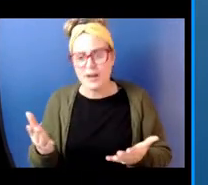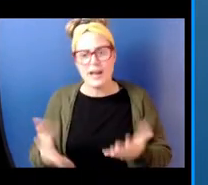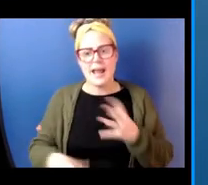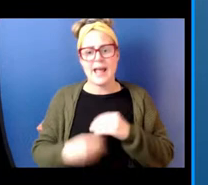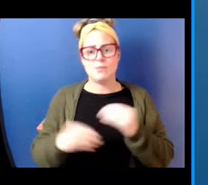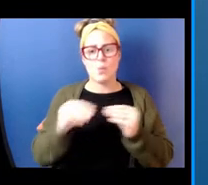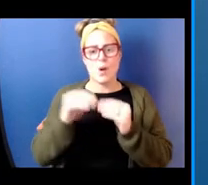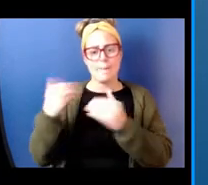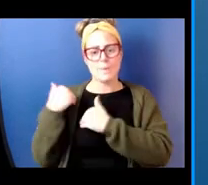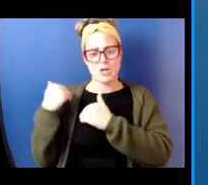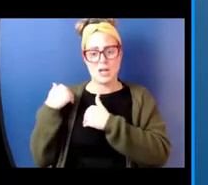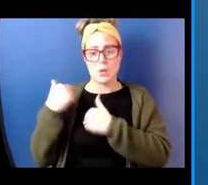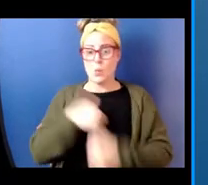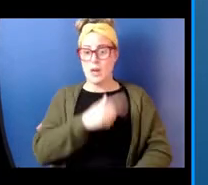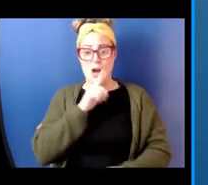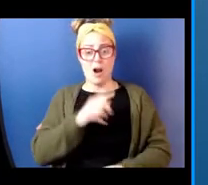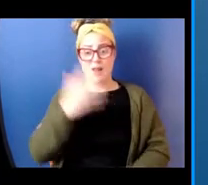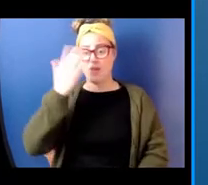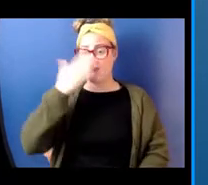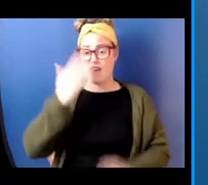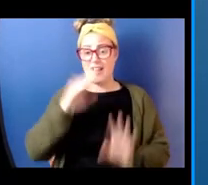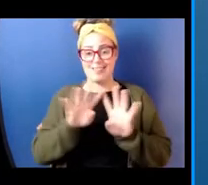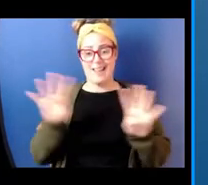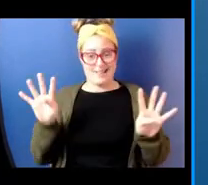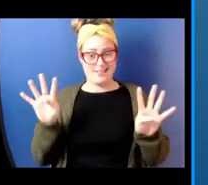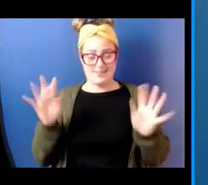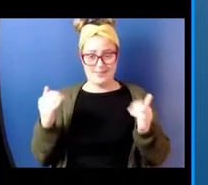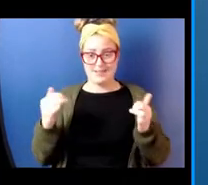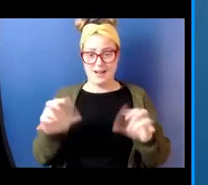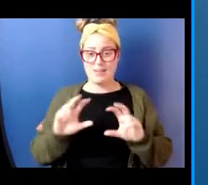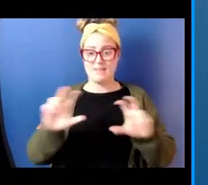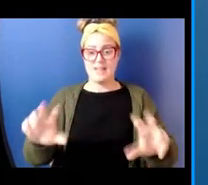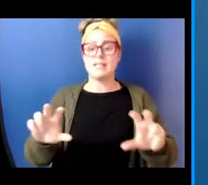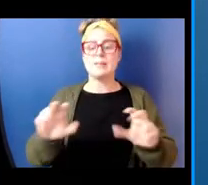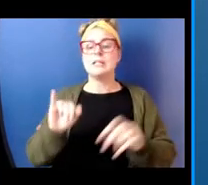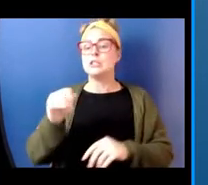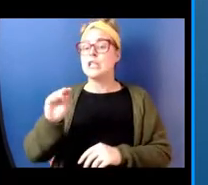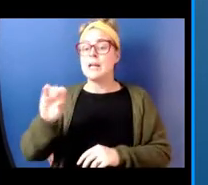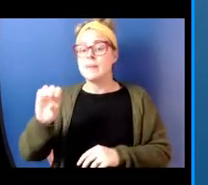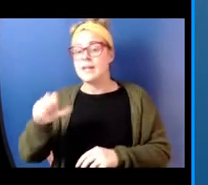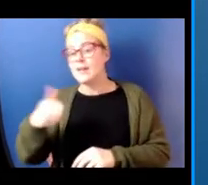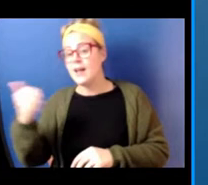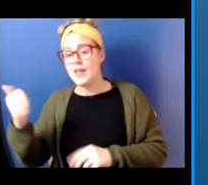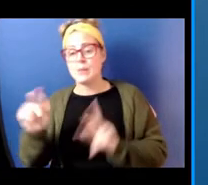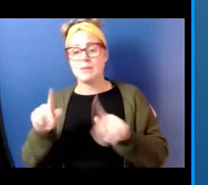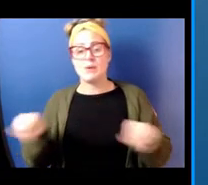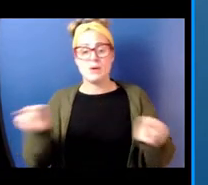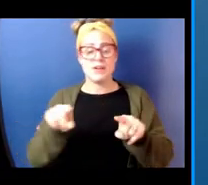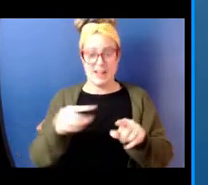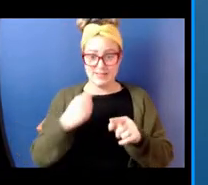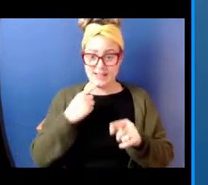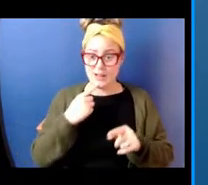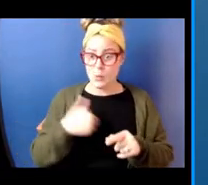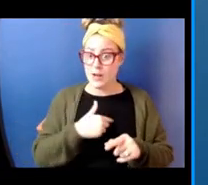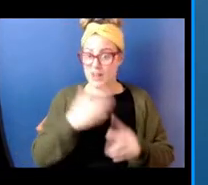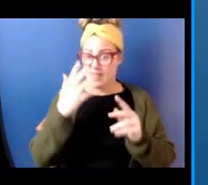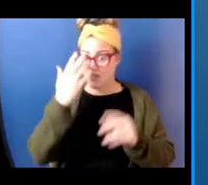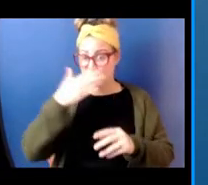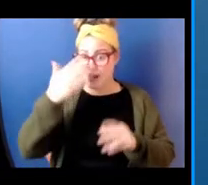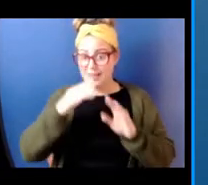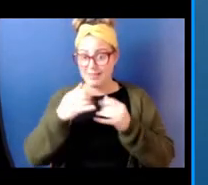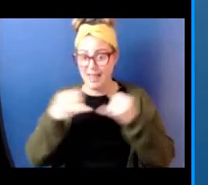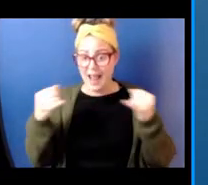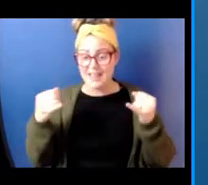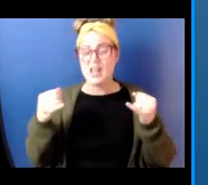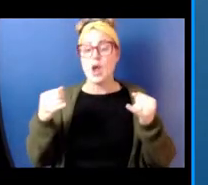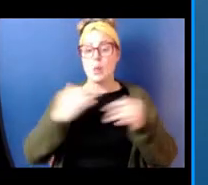we're on the front lines with the investment that Jamie and others have made in the state parties we're on the front lines protecting the right to vote and